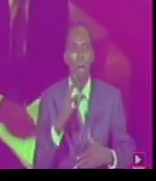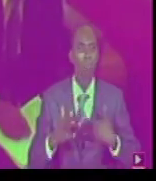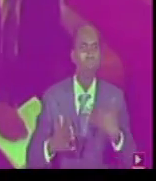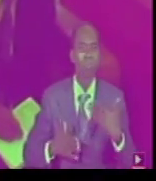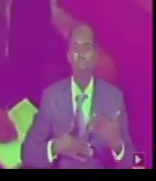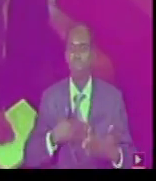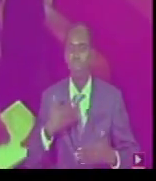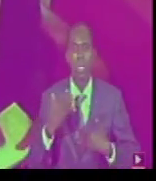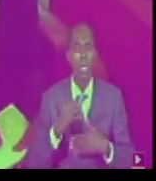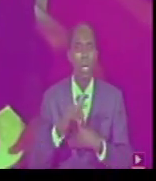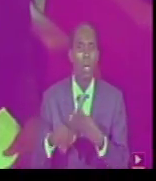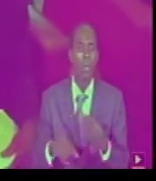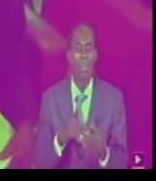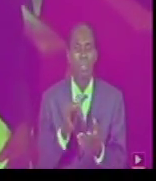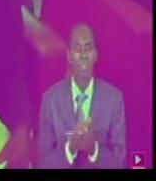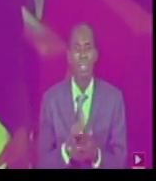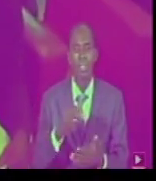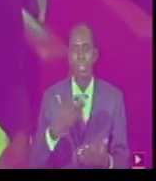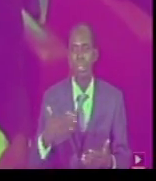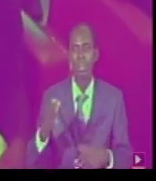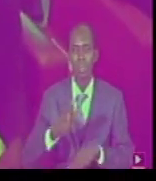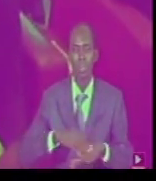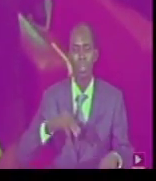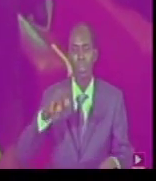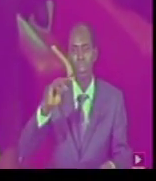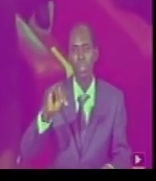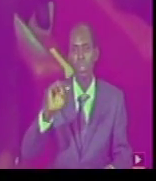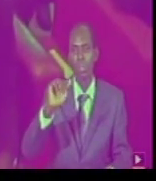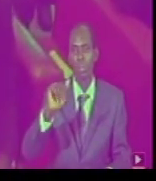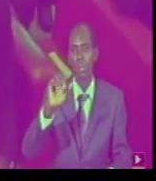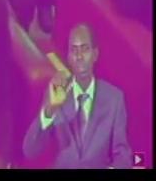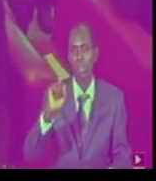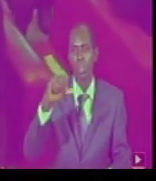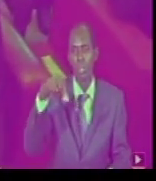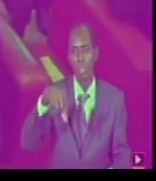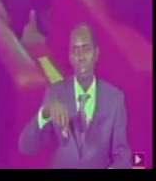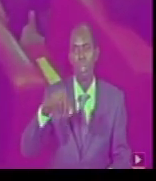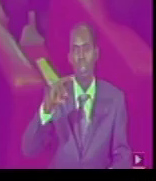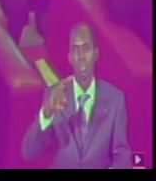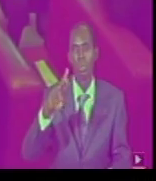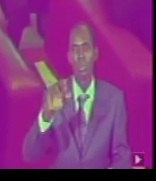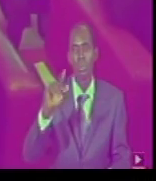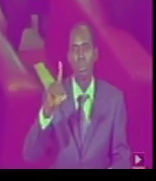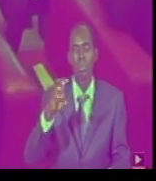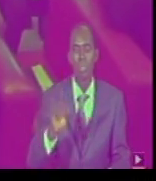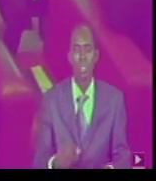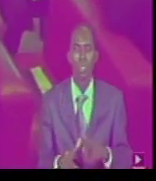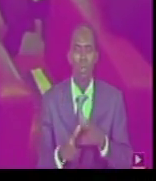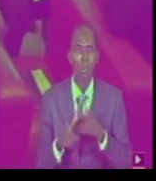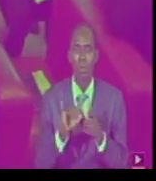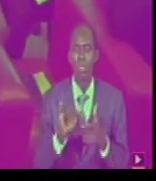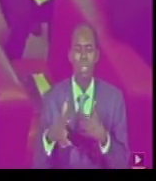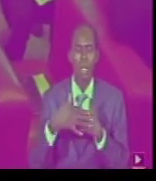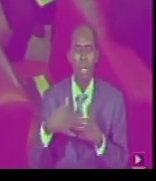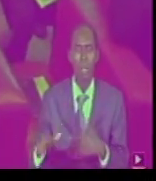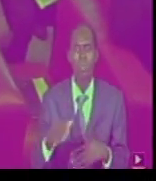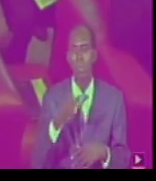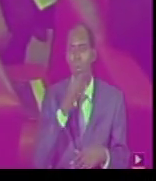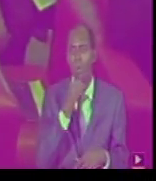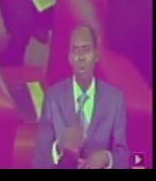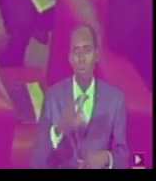thing, masquerades. And they are running after old men and old women and young adults, men